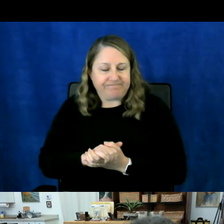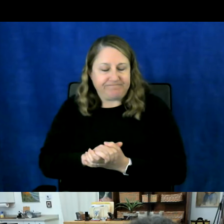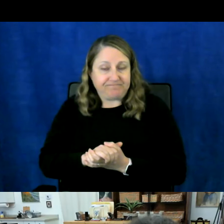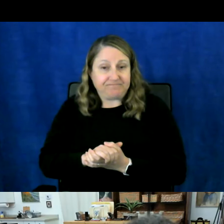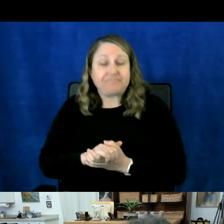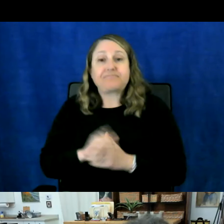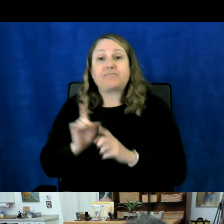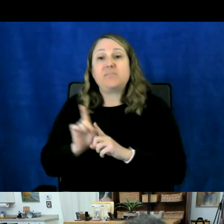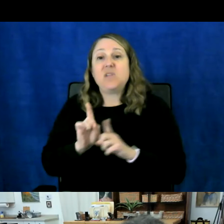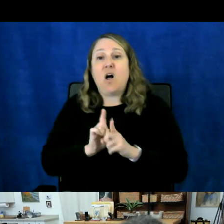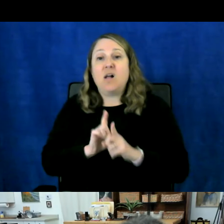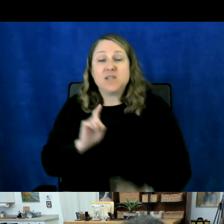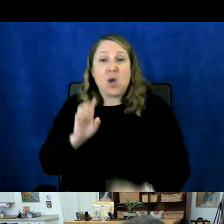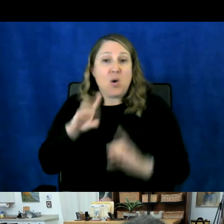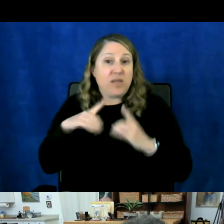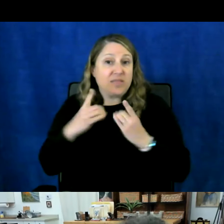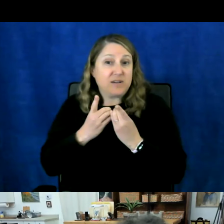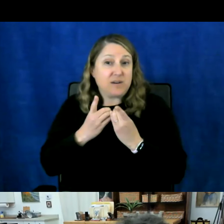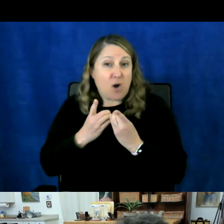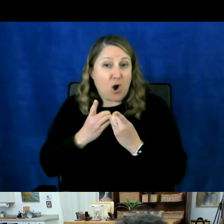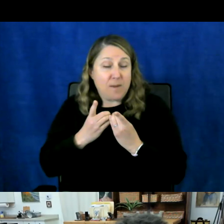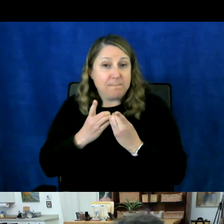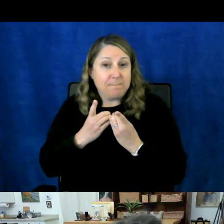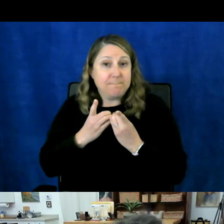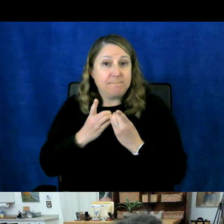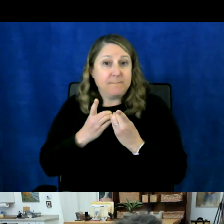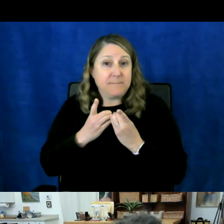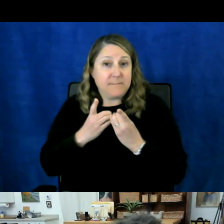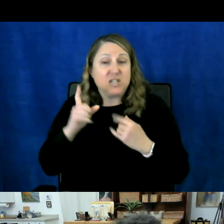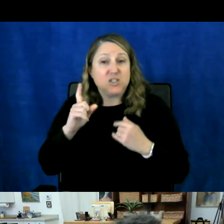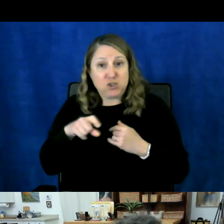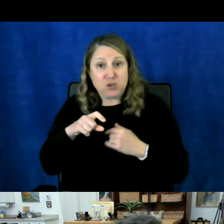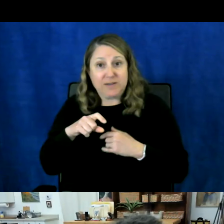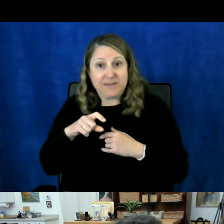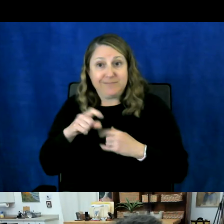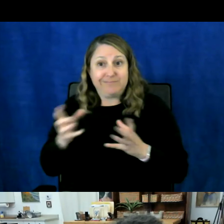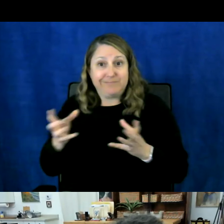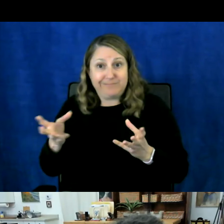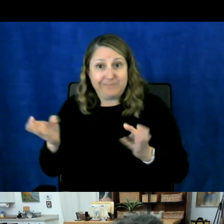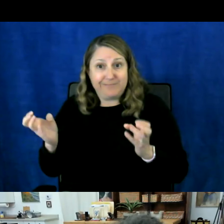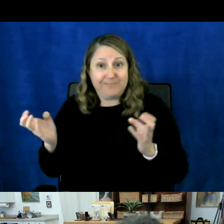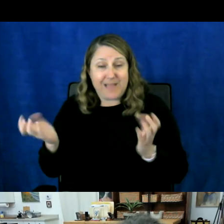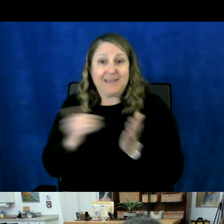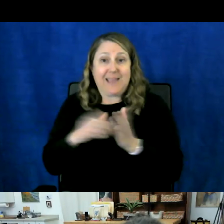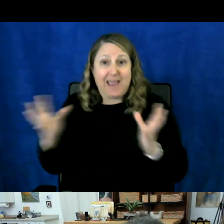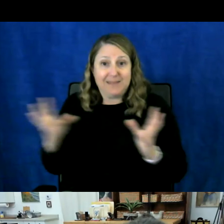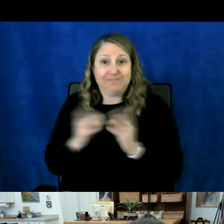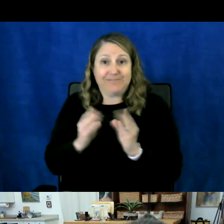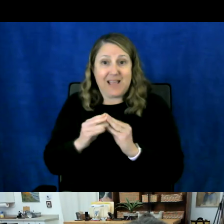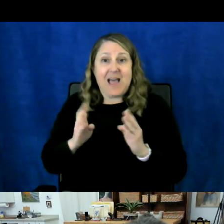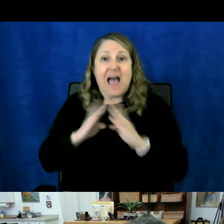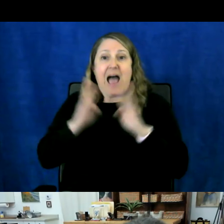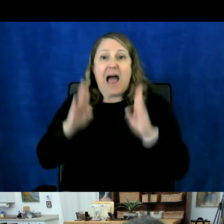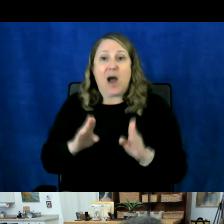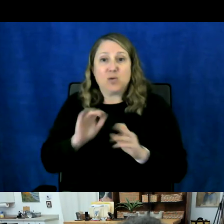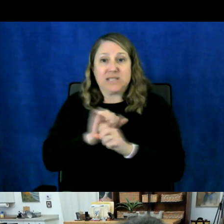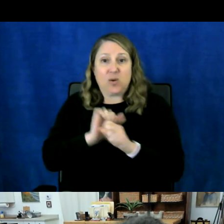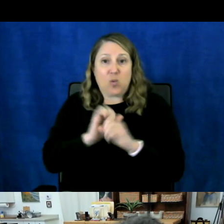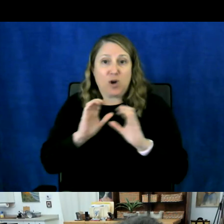And also that the department reconvene its housing work group of the Developmental Services Task